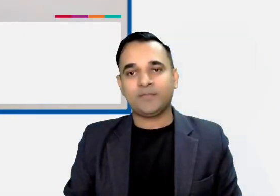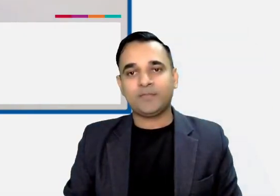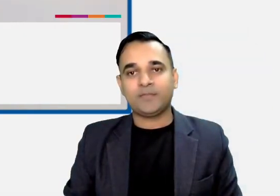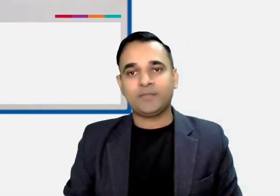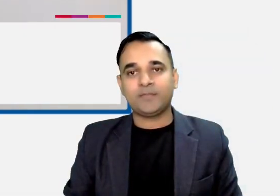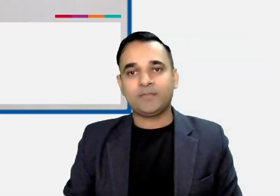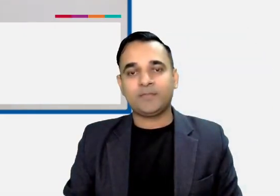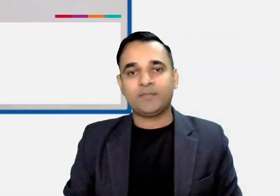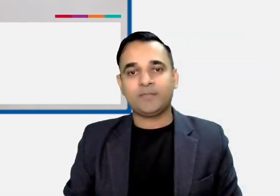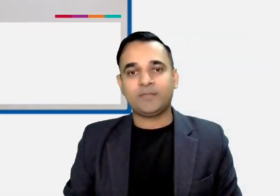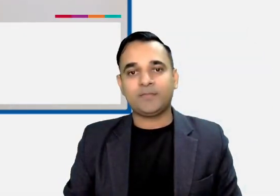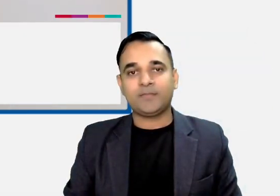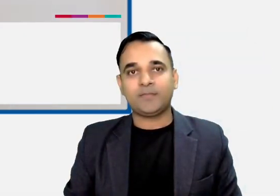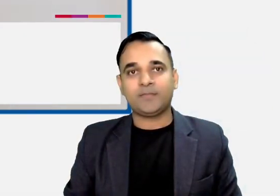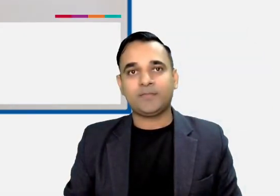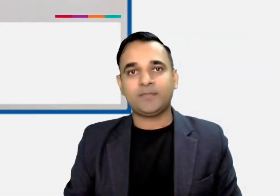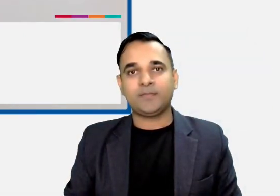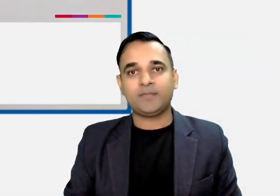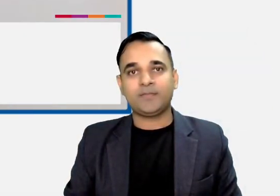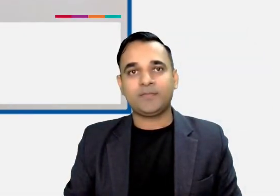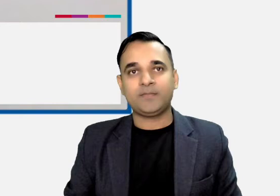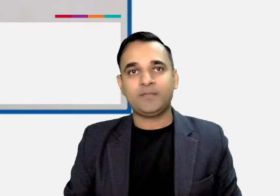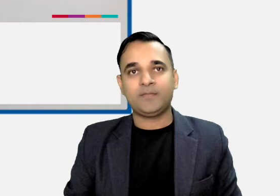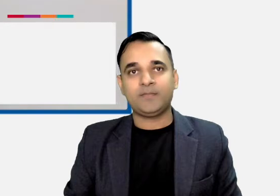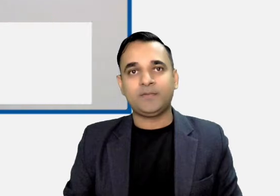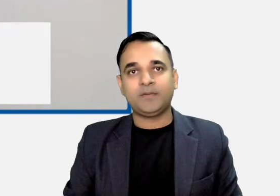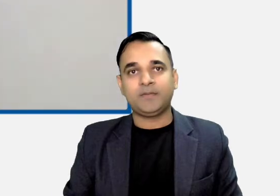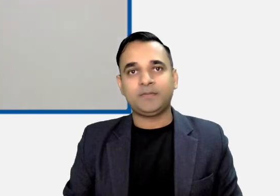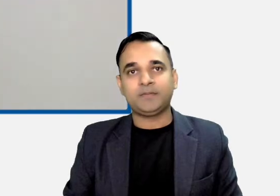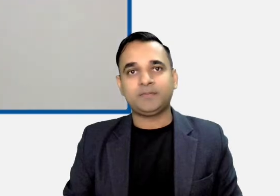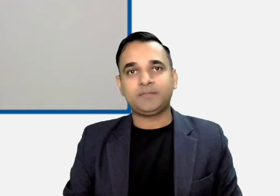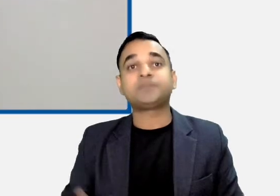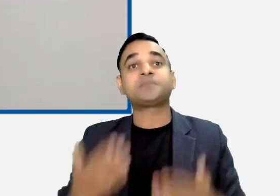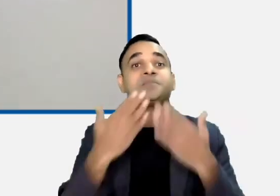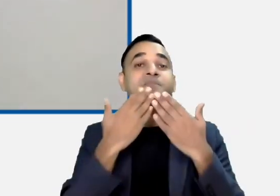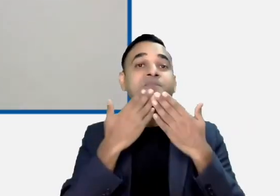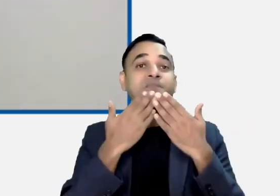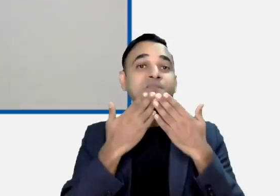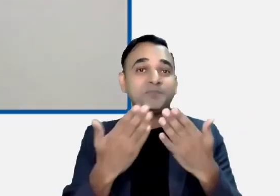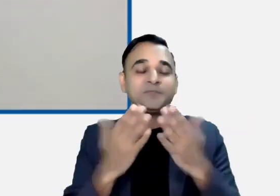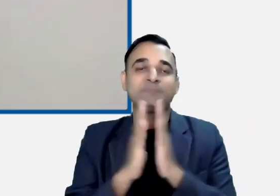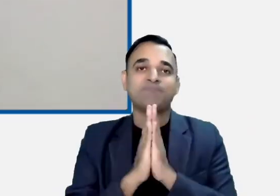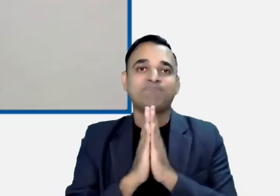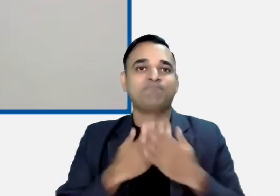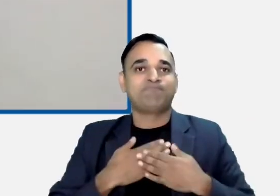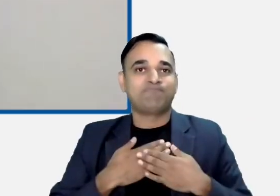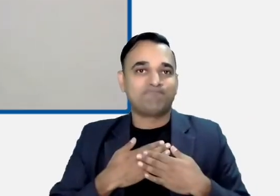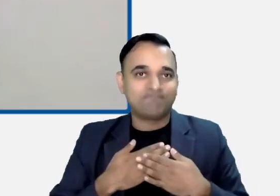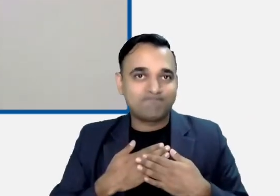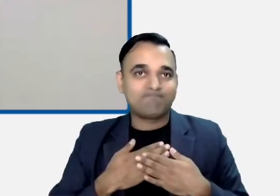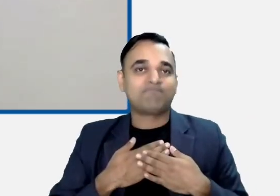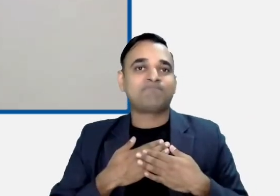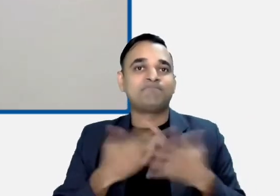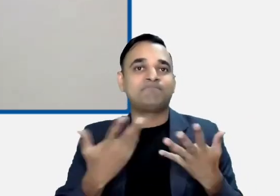Thank you very much, Guy. Much appreciated. I'm looking to see if there's any questions or comments from the audience. I don't see any,